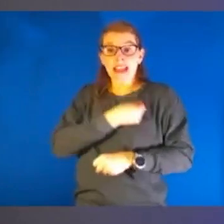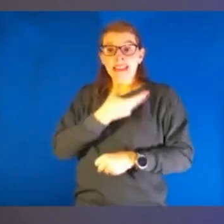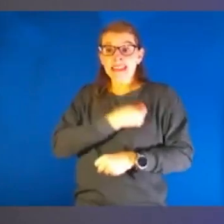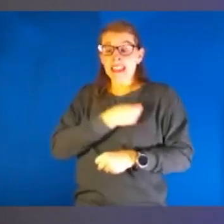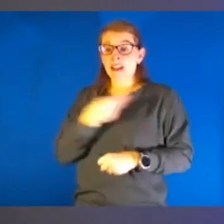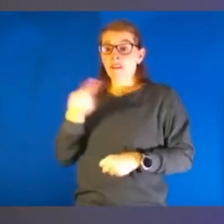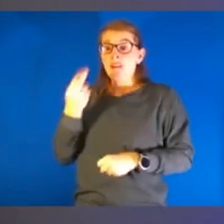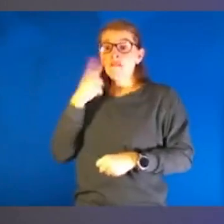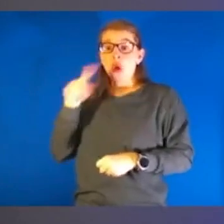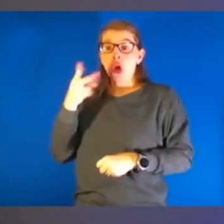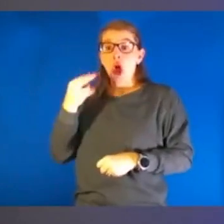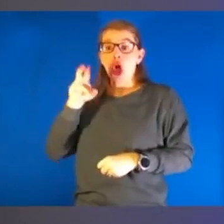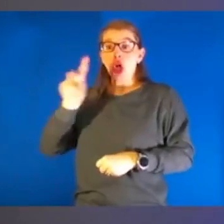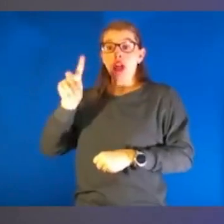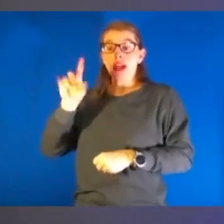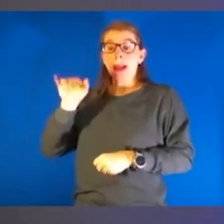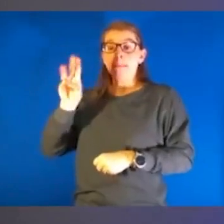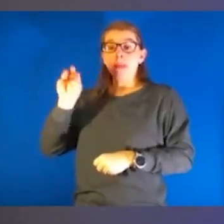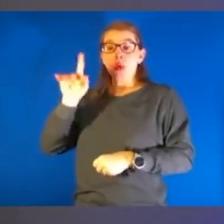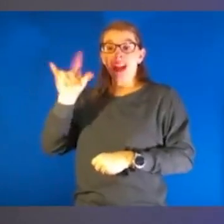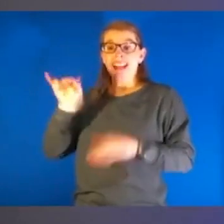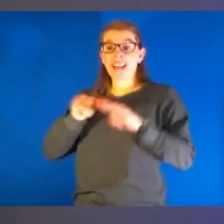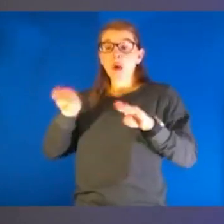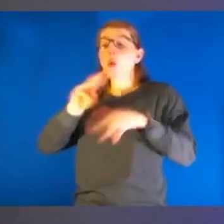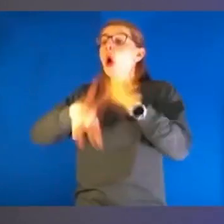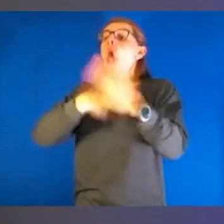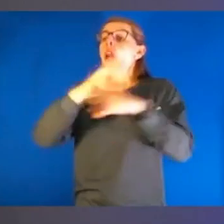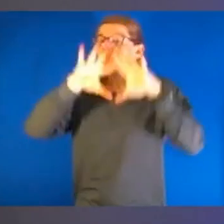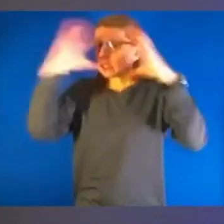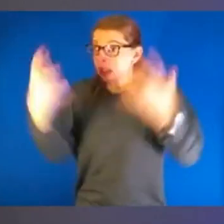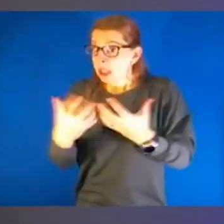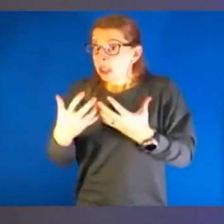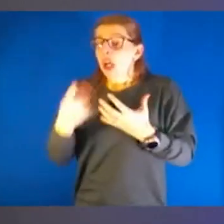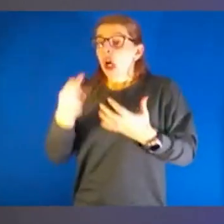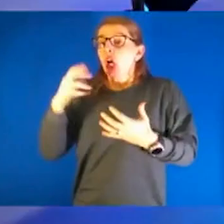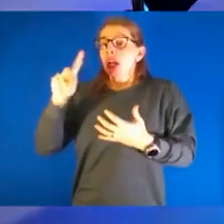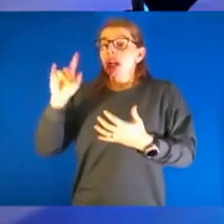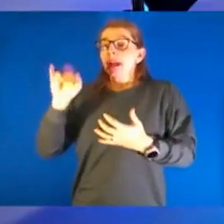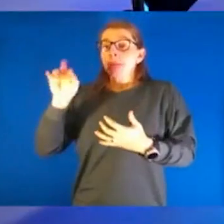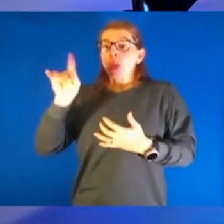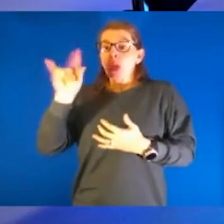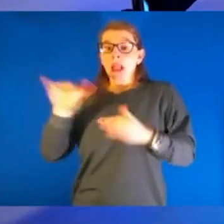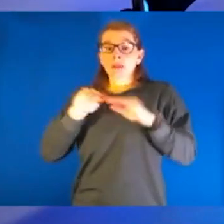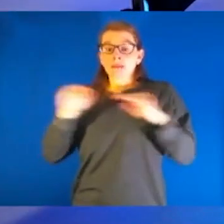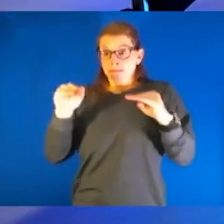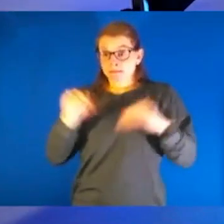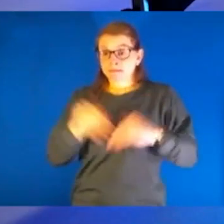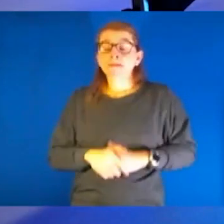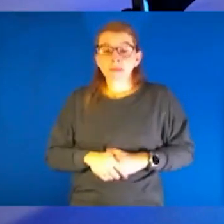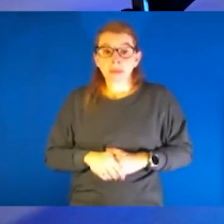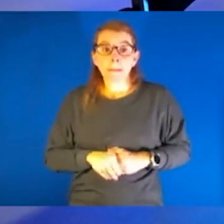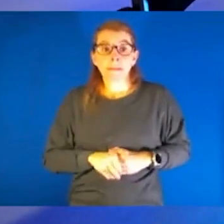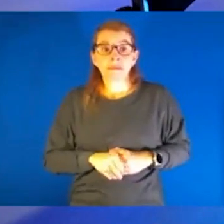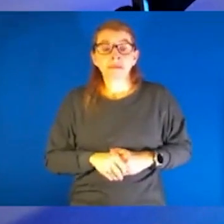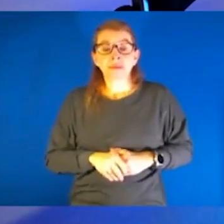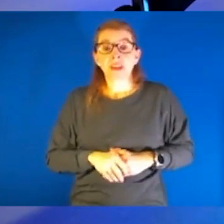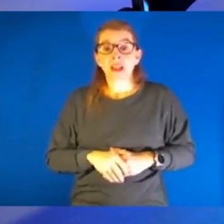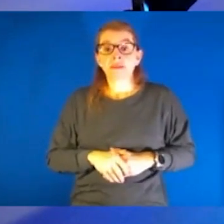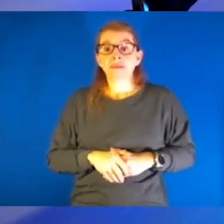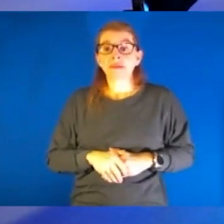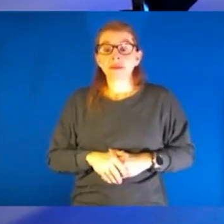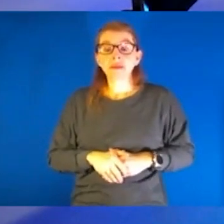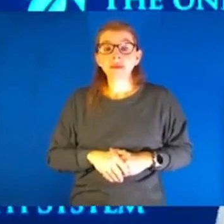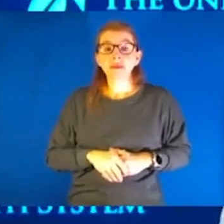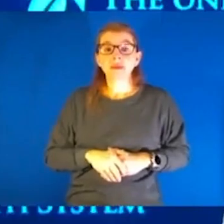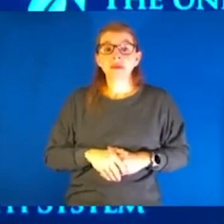we will continue to see the emergence of these variants. In my happiest moments, I think about how something like this